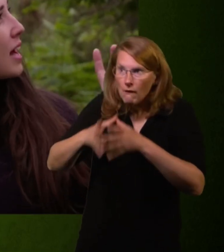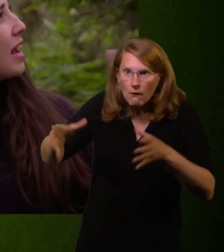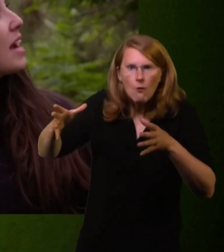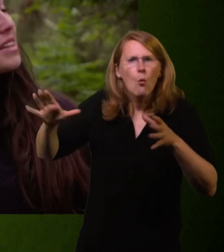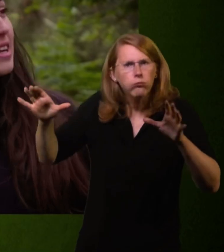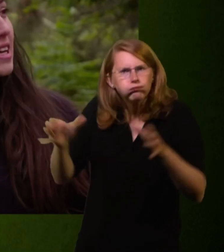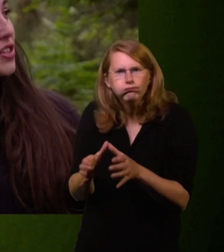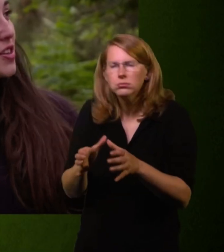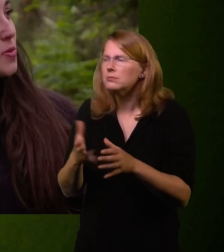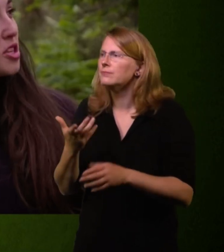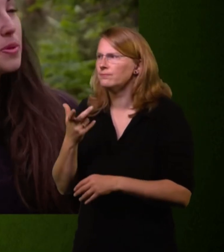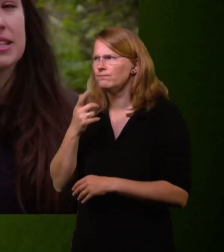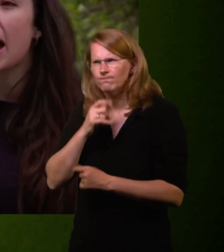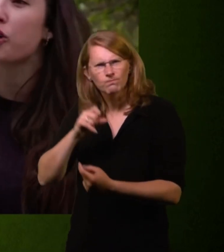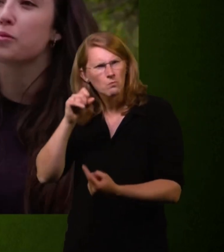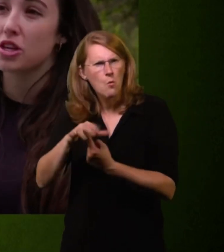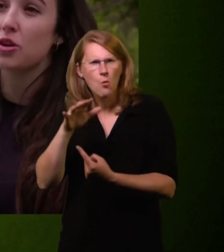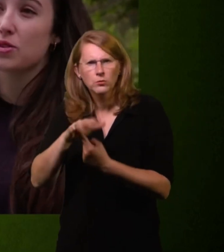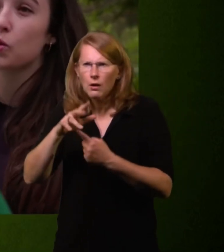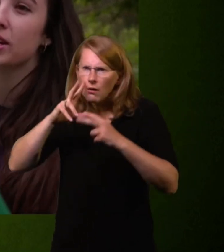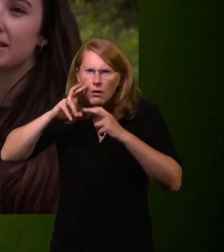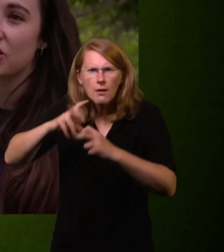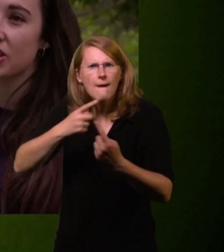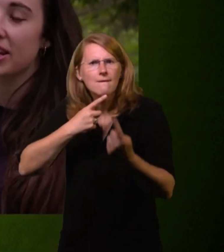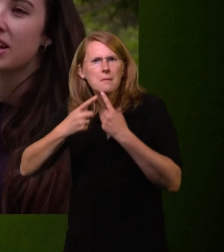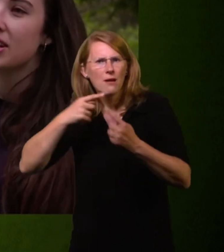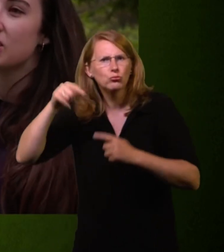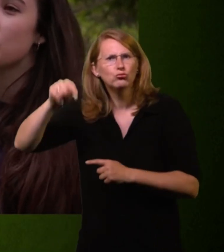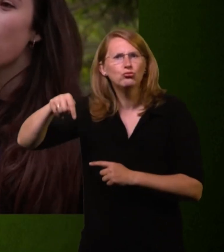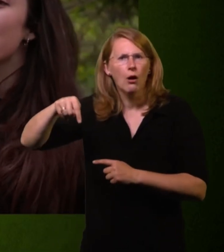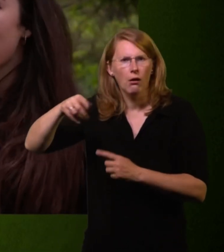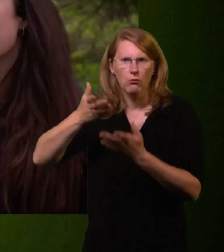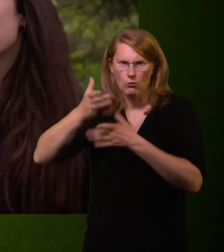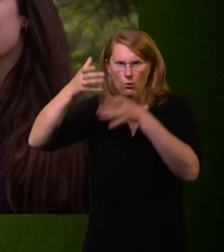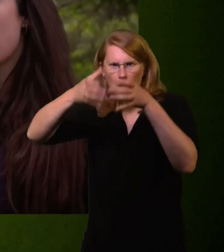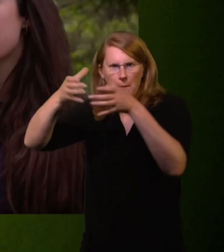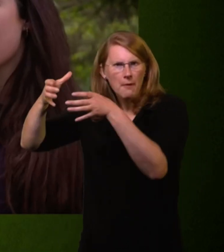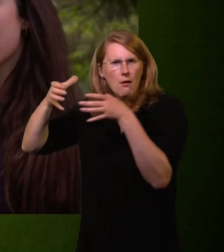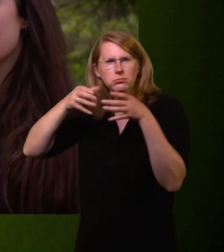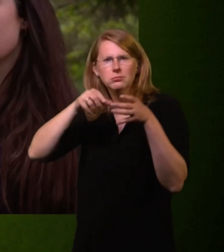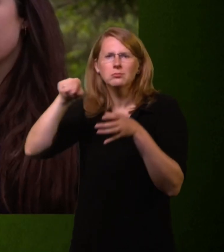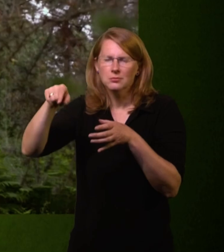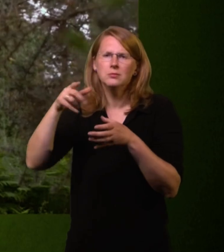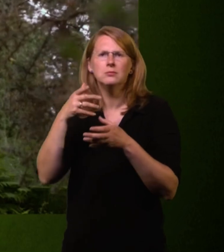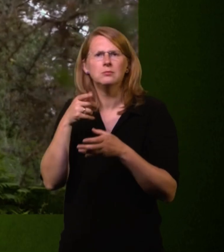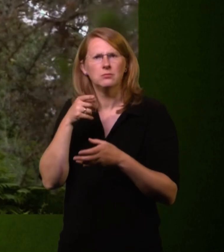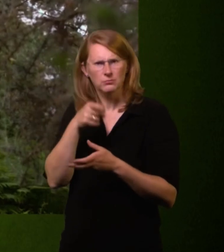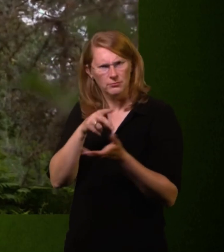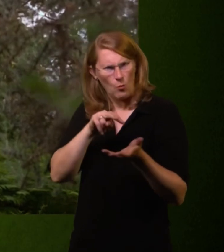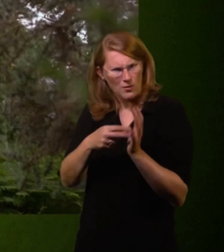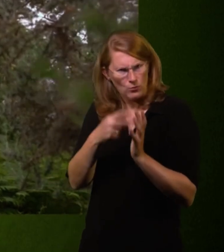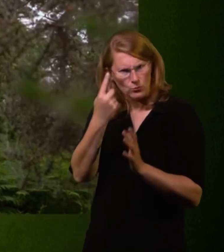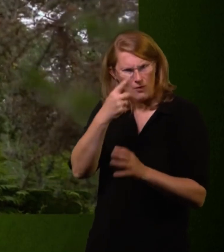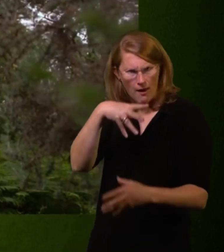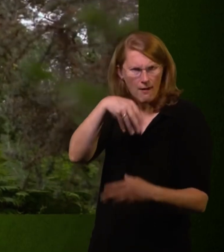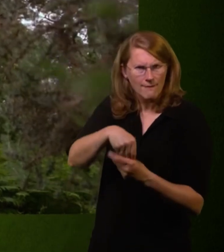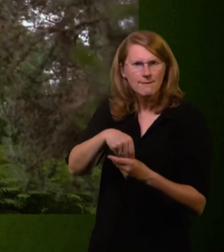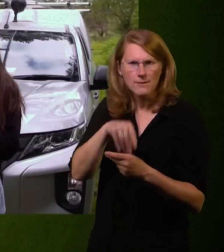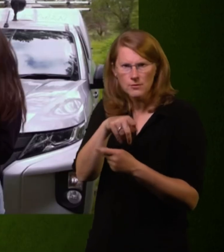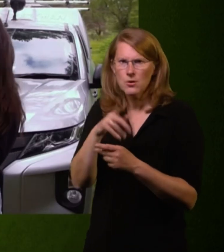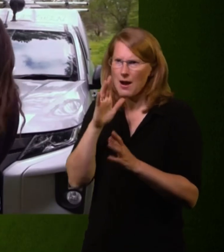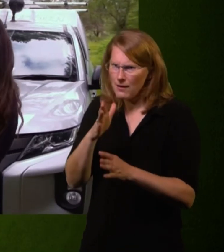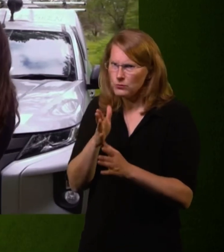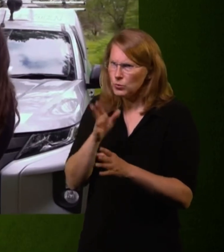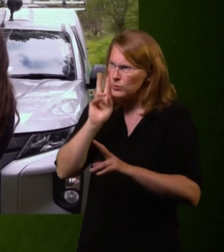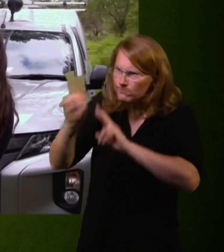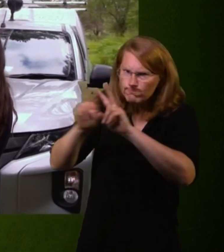work to collect that data, I suppose, because it helps you as an organisation to manage this habitat effectively for them. Should we go and